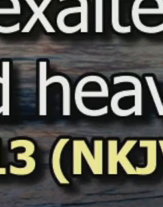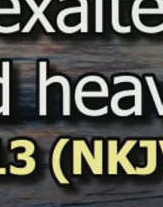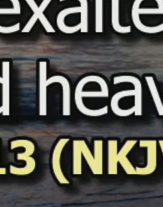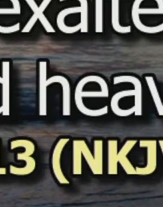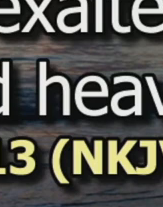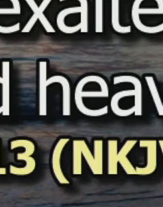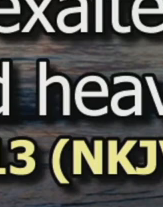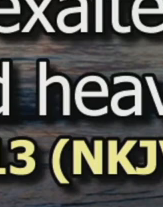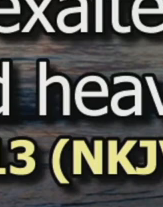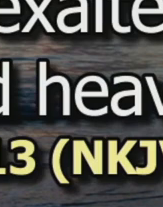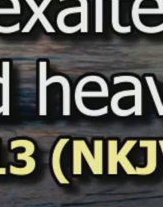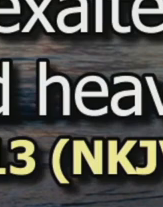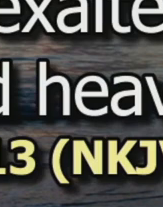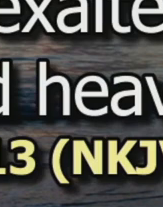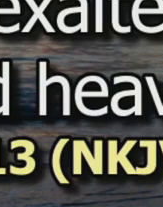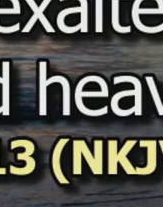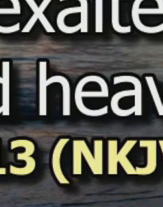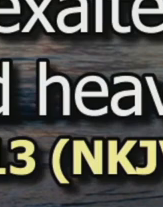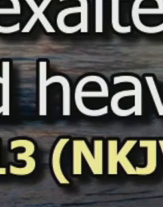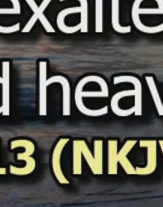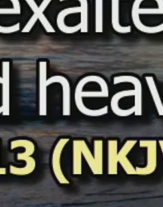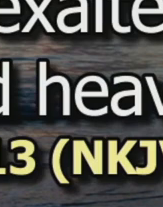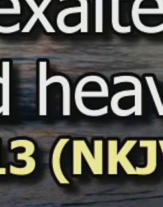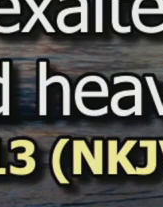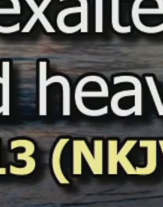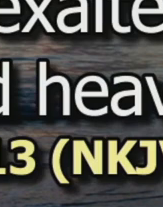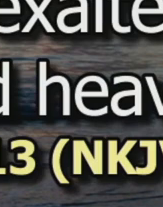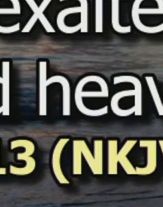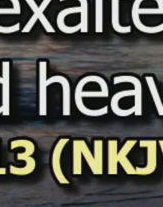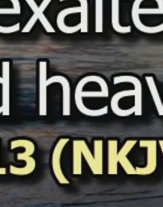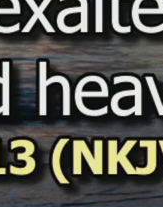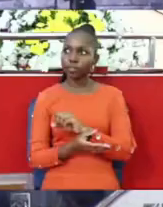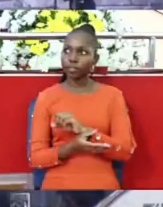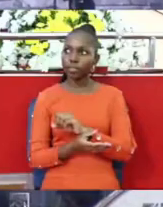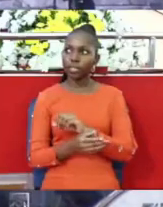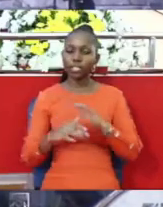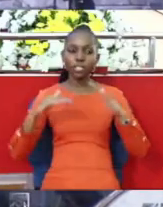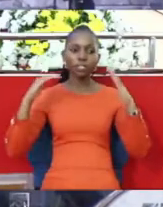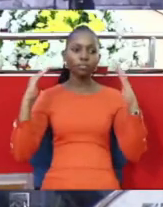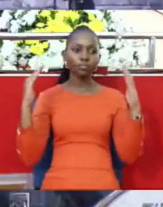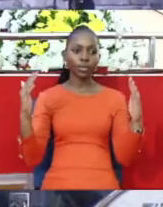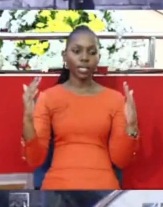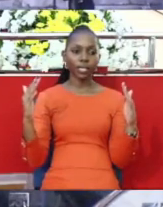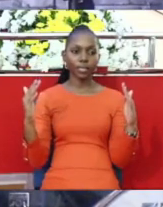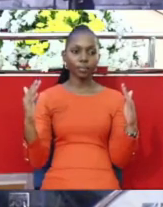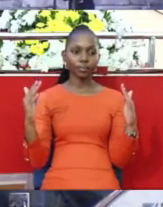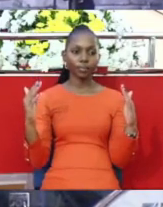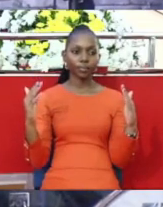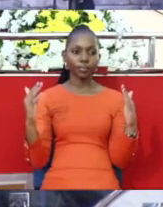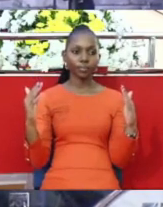ngome. Explain to it on the physical, it is huge. Aha, inaelezea katika hali ya asili kwamba ni kubwa. It